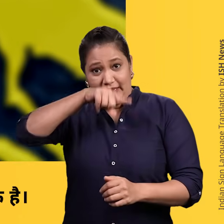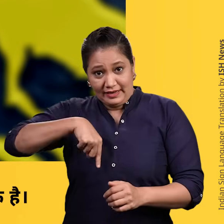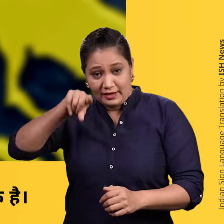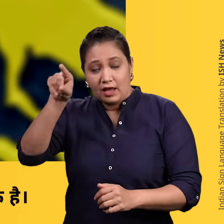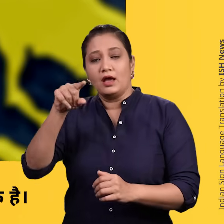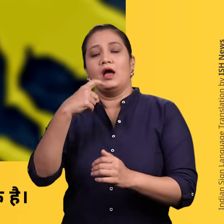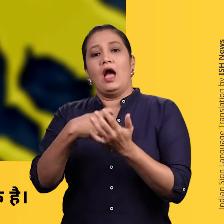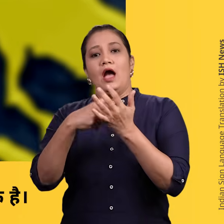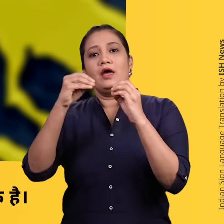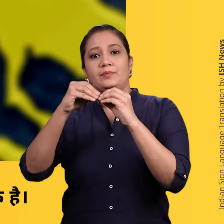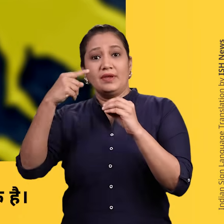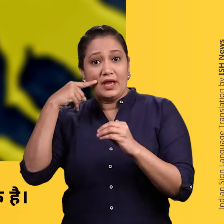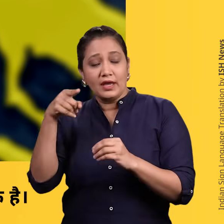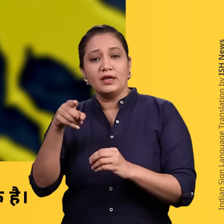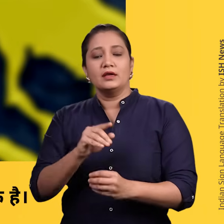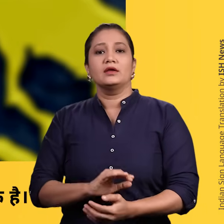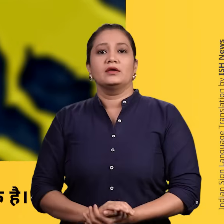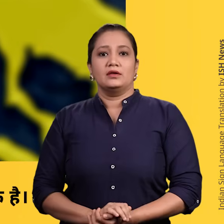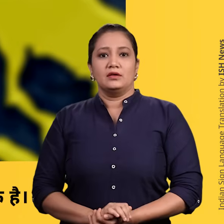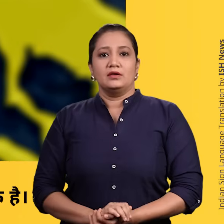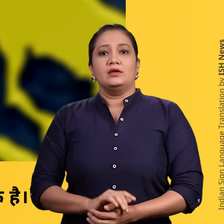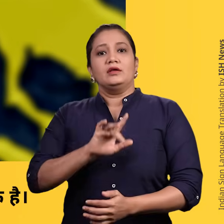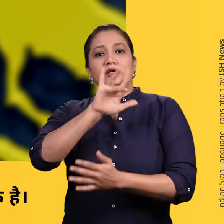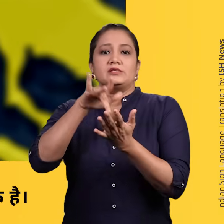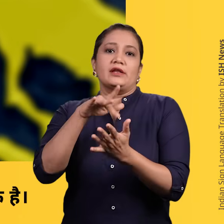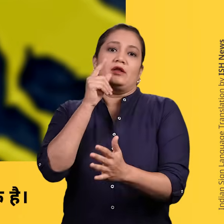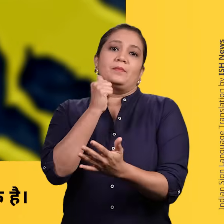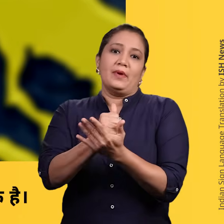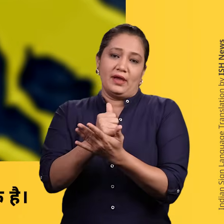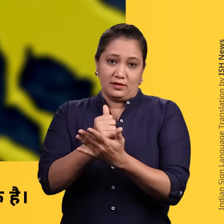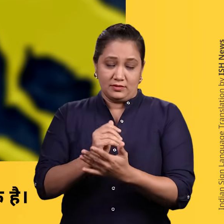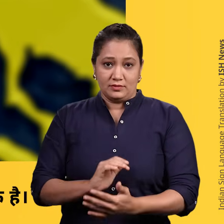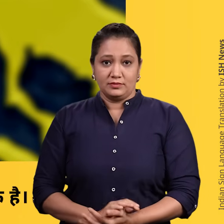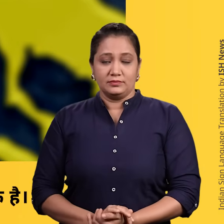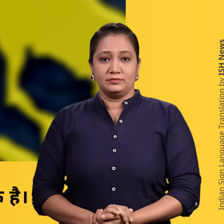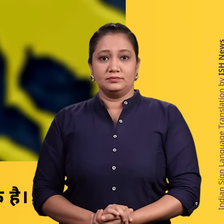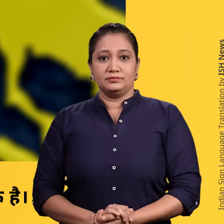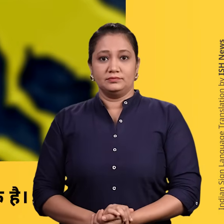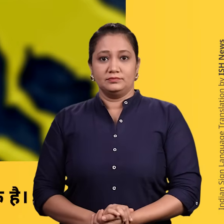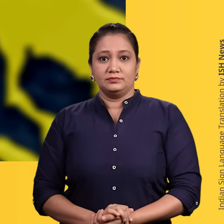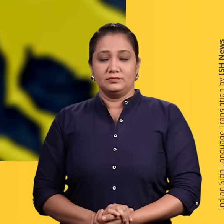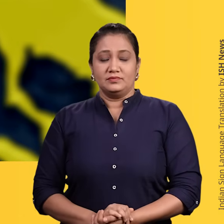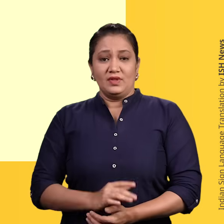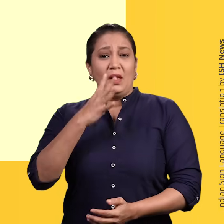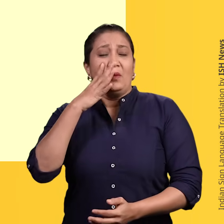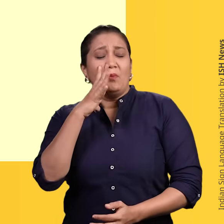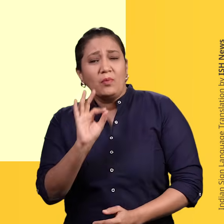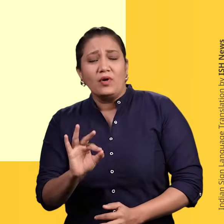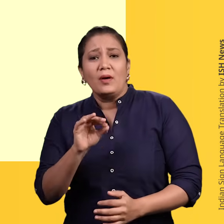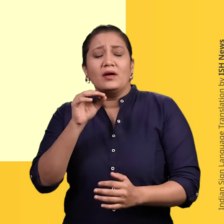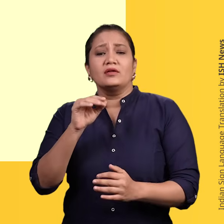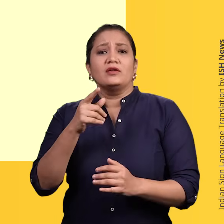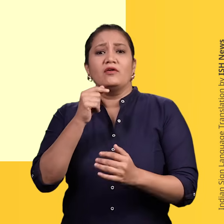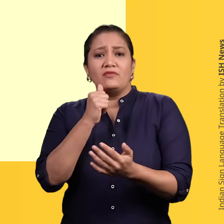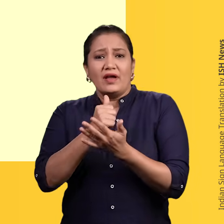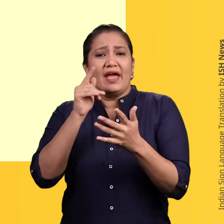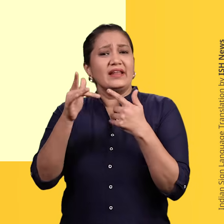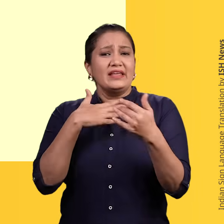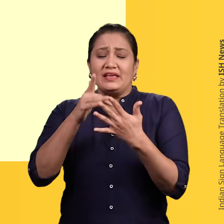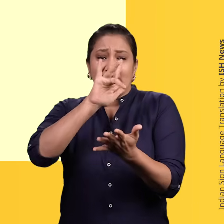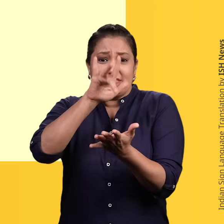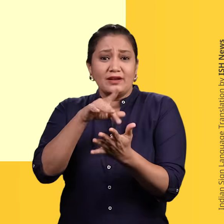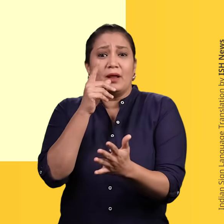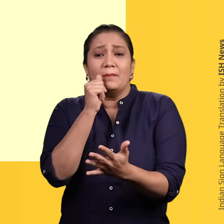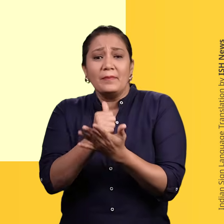India, the Reserve Bank of India, that is RBI, is the central bank. The primary function